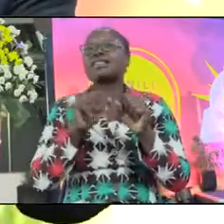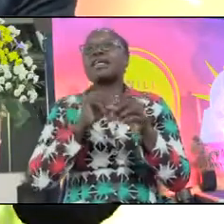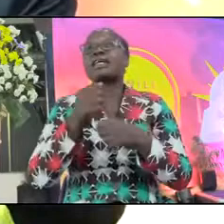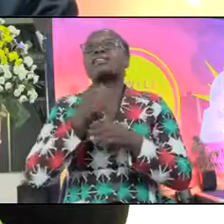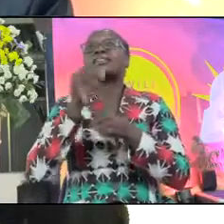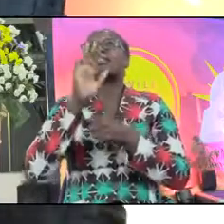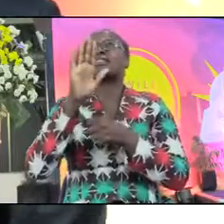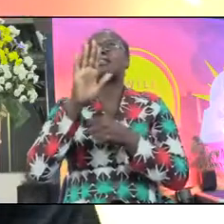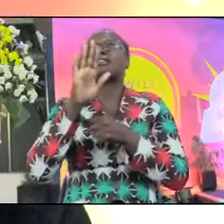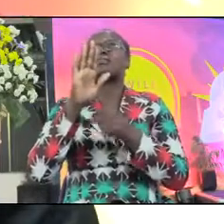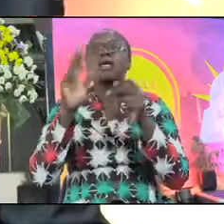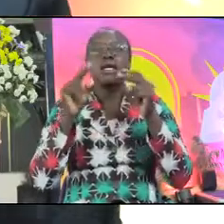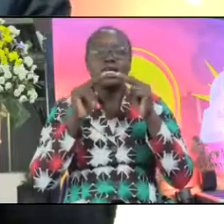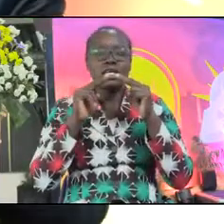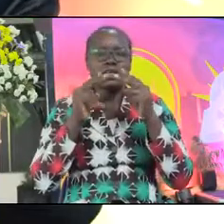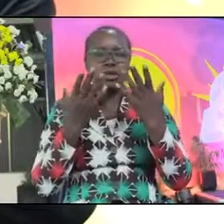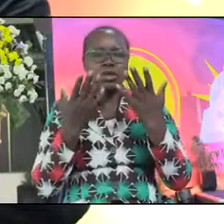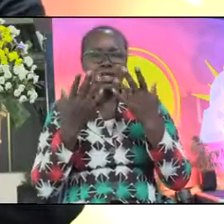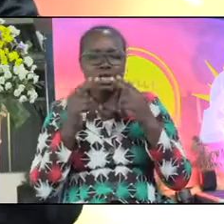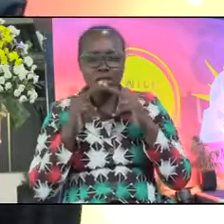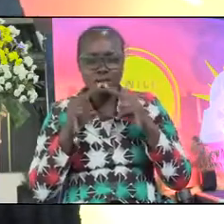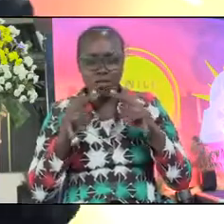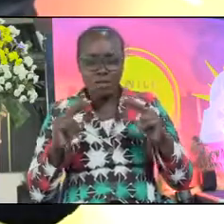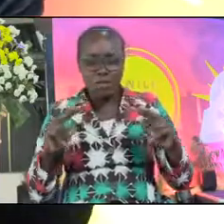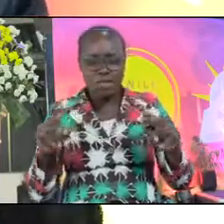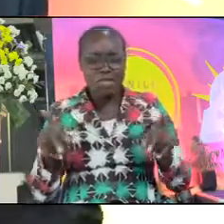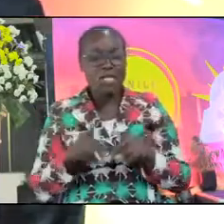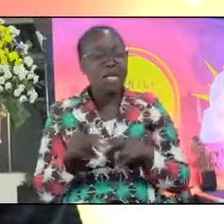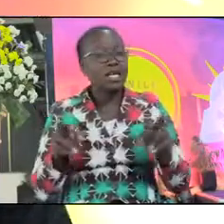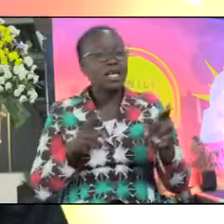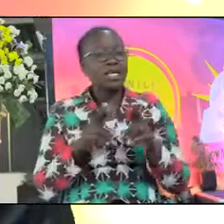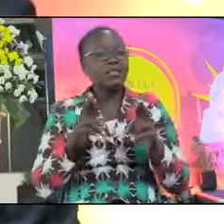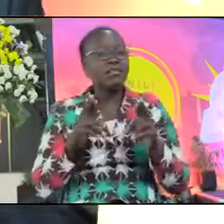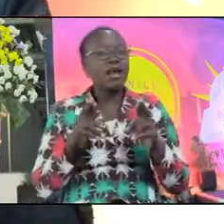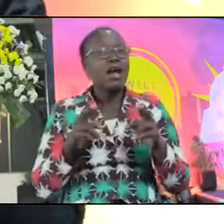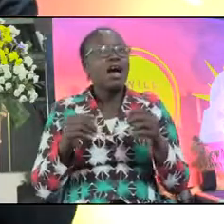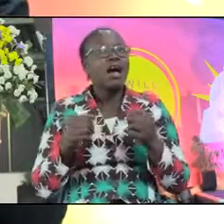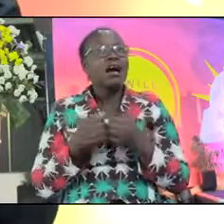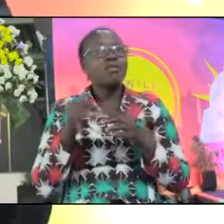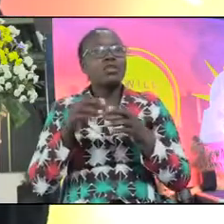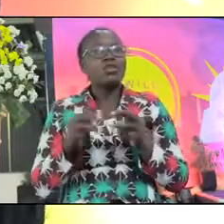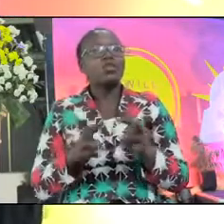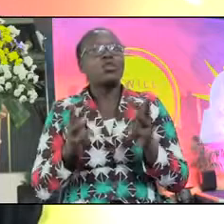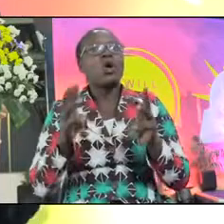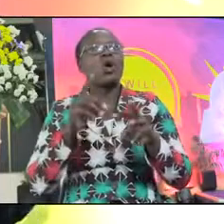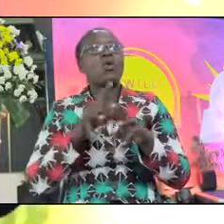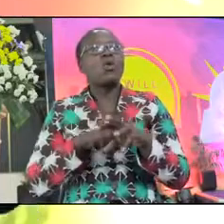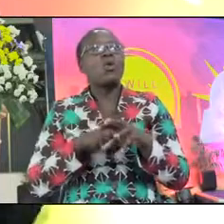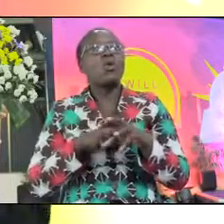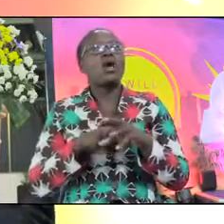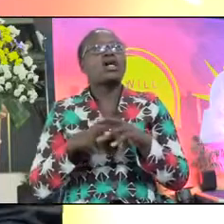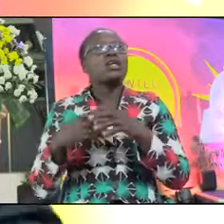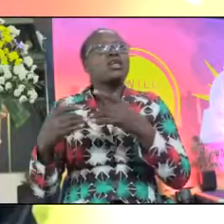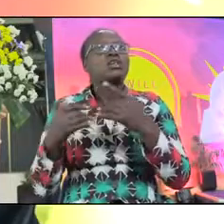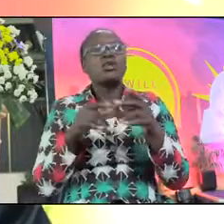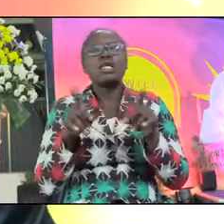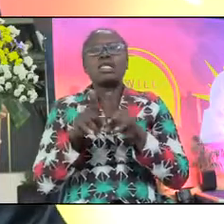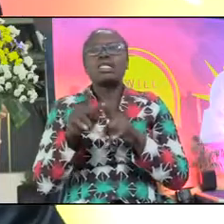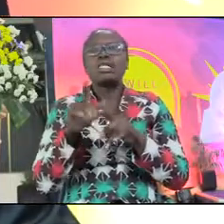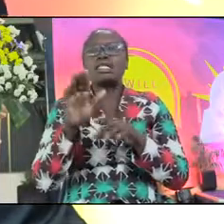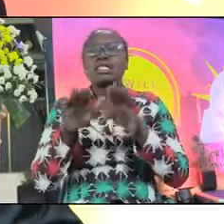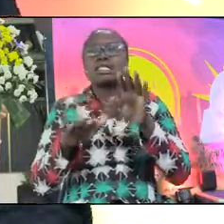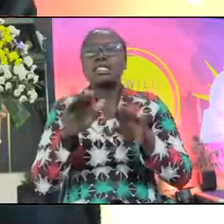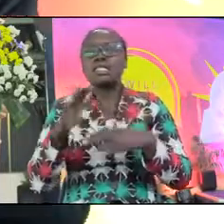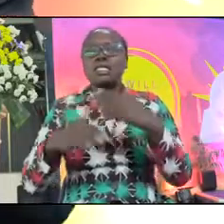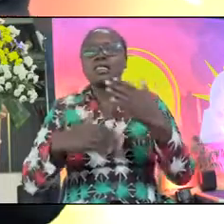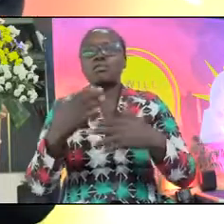Him. For when peace like a river attendeth your way, when sorrow like the sorrow's